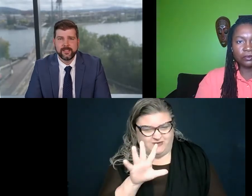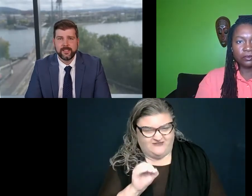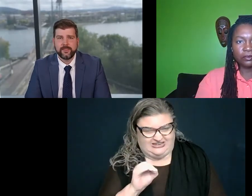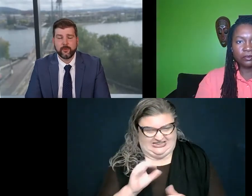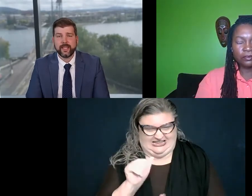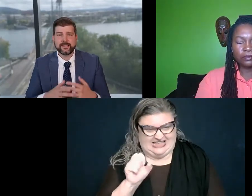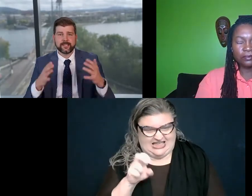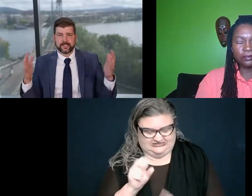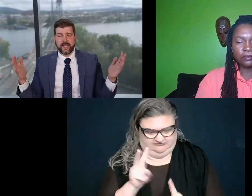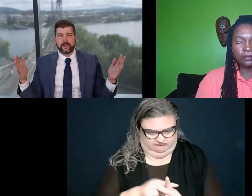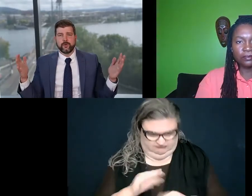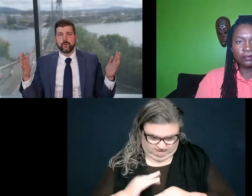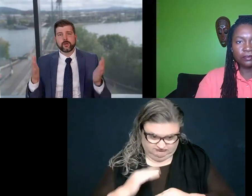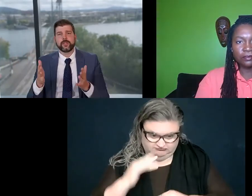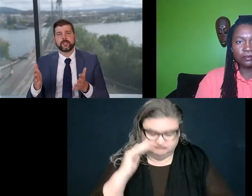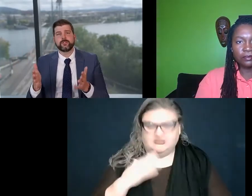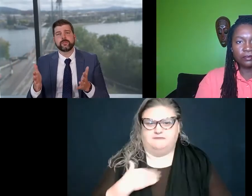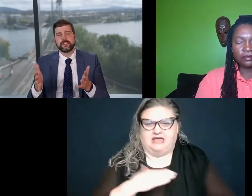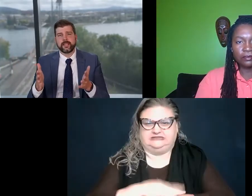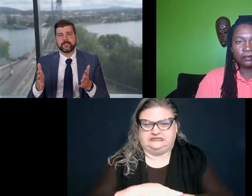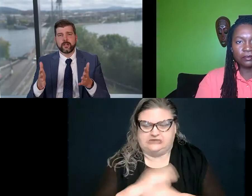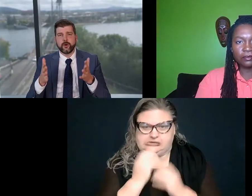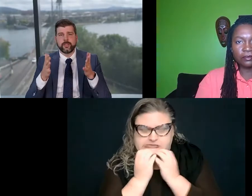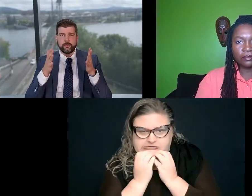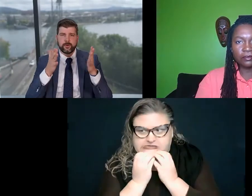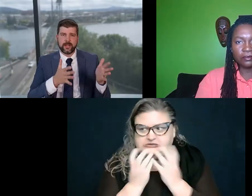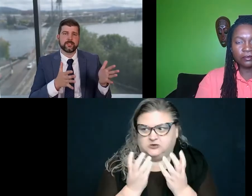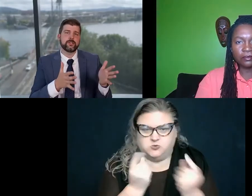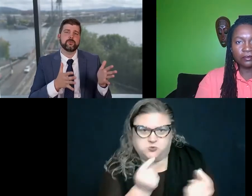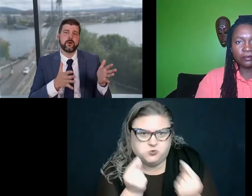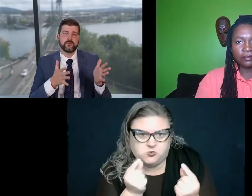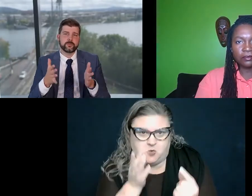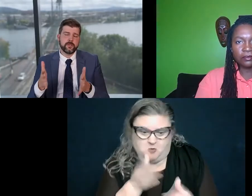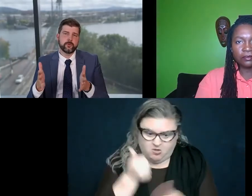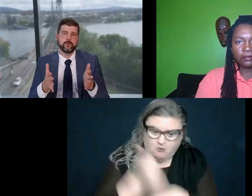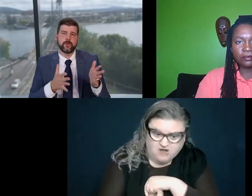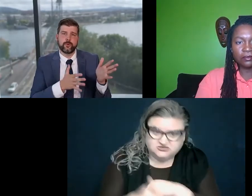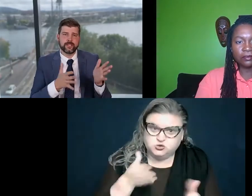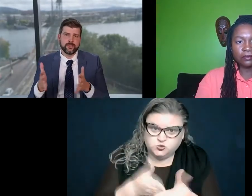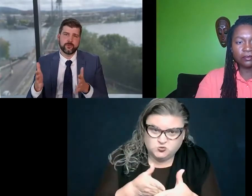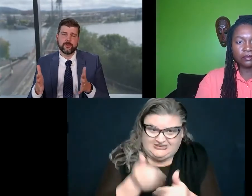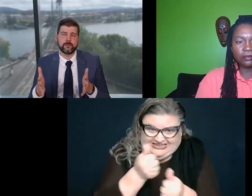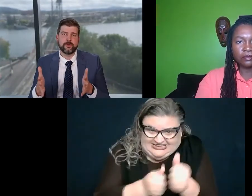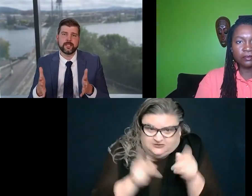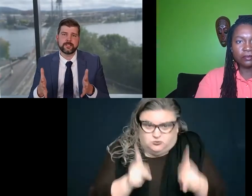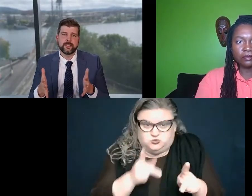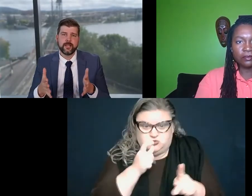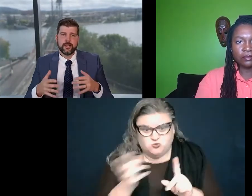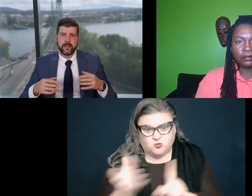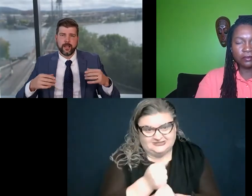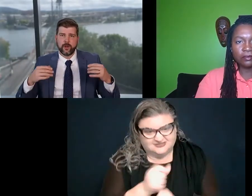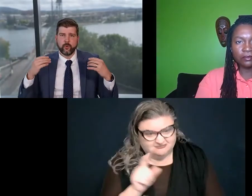desk that we had to decide, what are we going to do with these cases? Are we going to prosecute all these people who were arrested throughout the